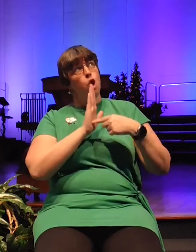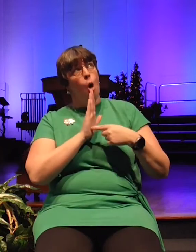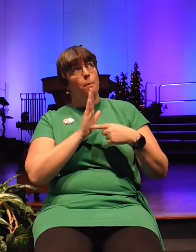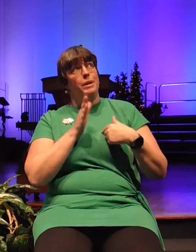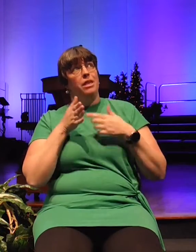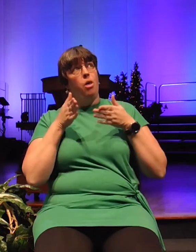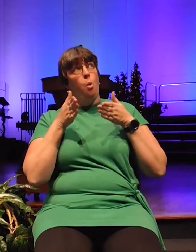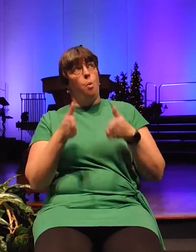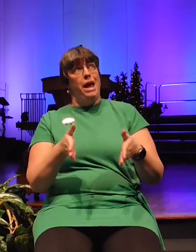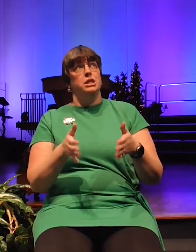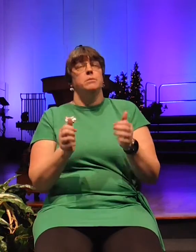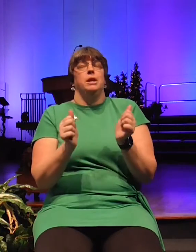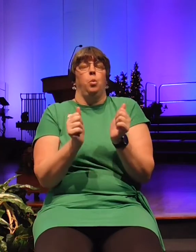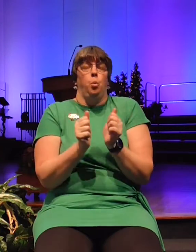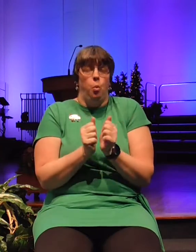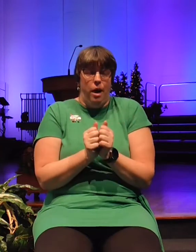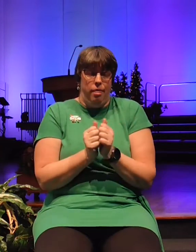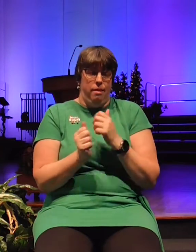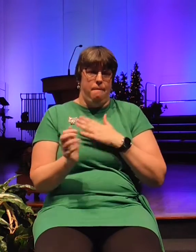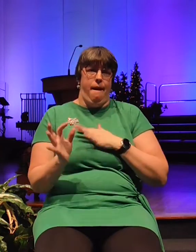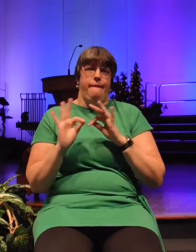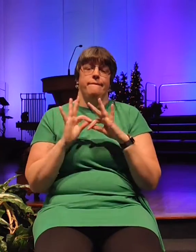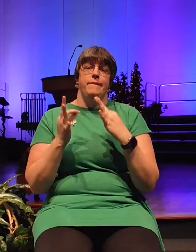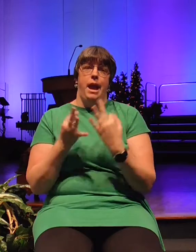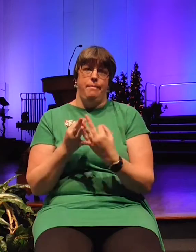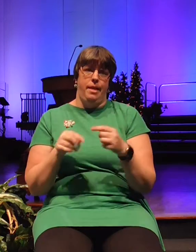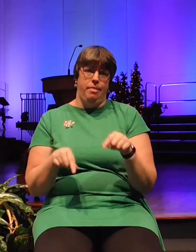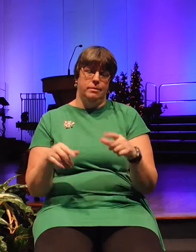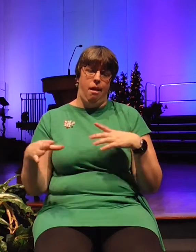to be with my family this holiday season.